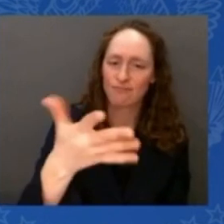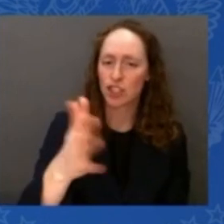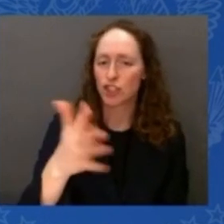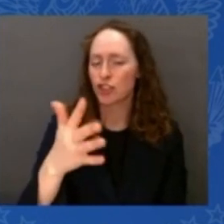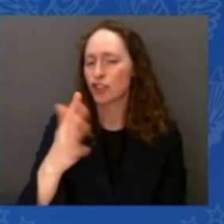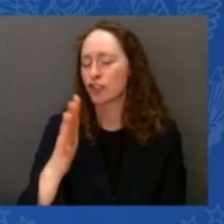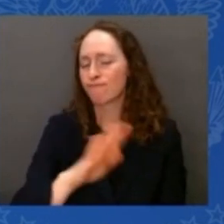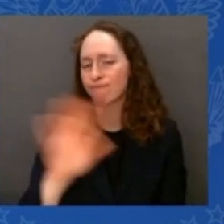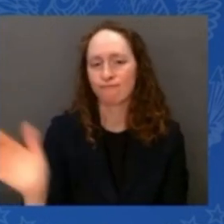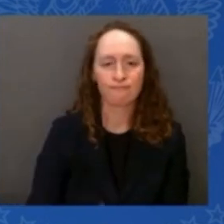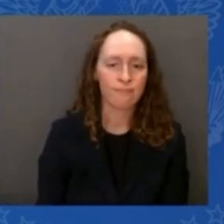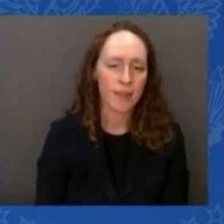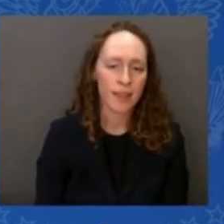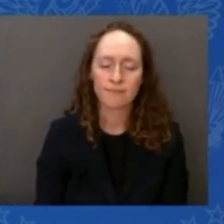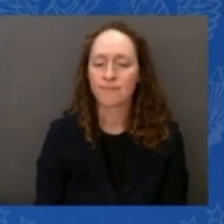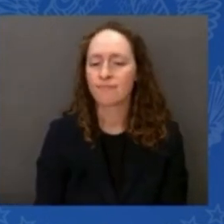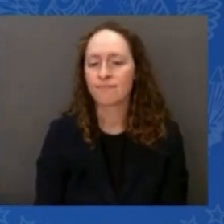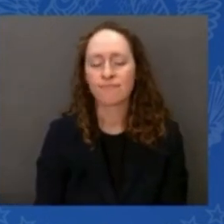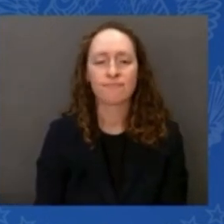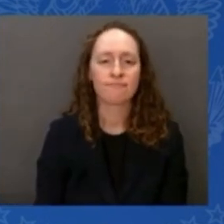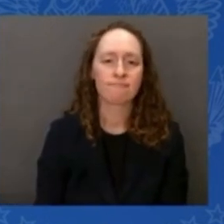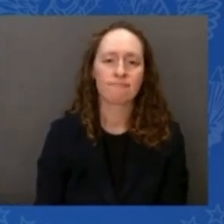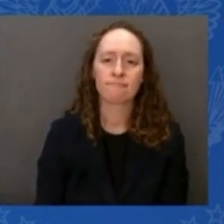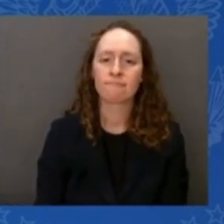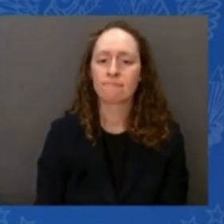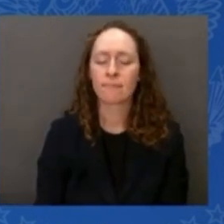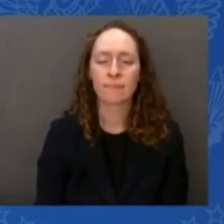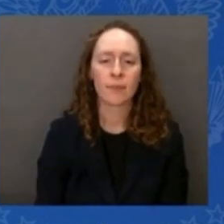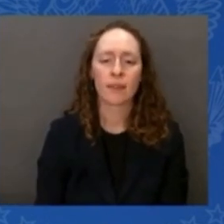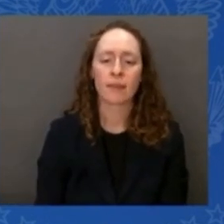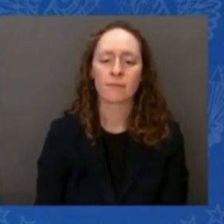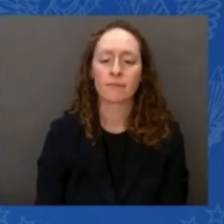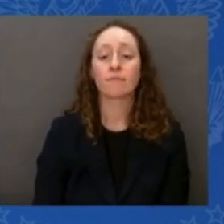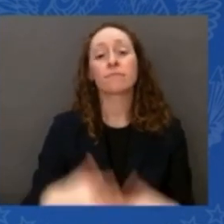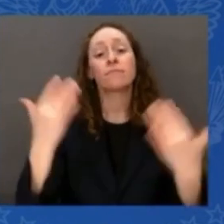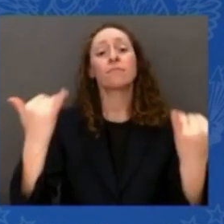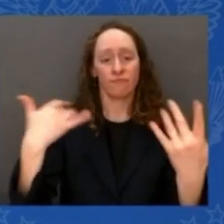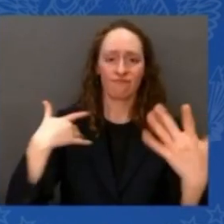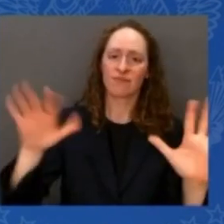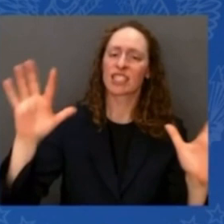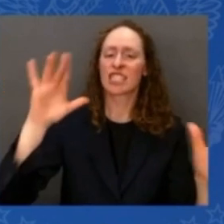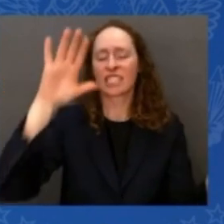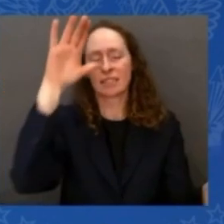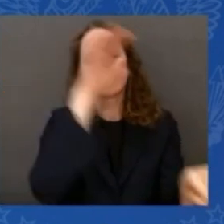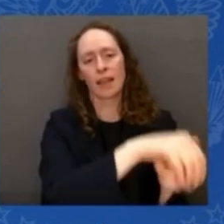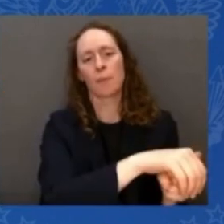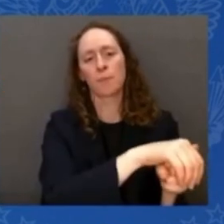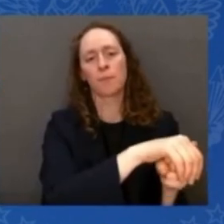We capped the cost of insulin at $35 a month for seniors on Medicare.